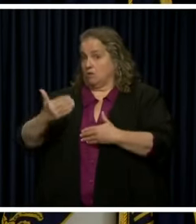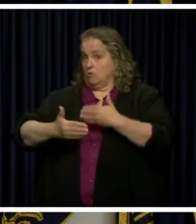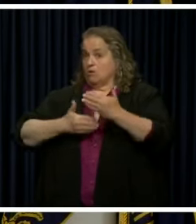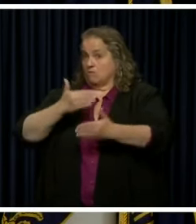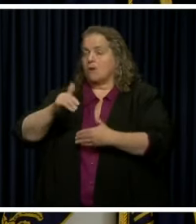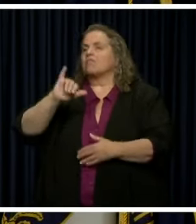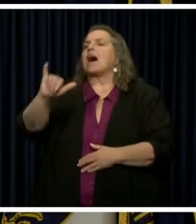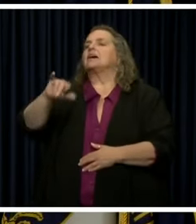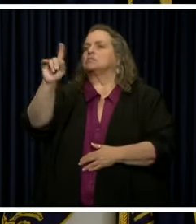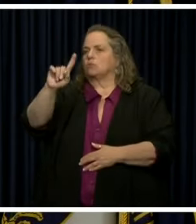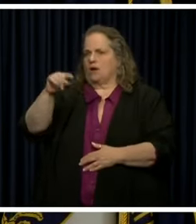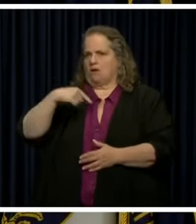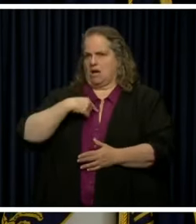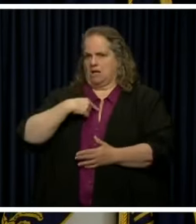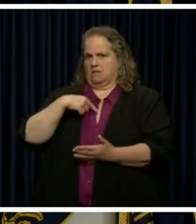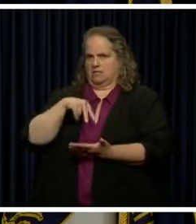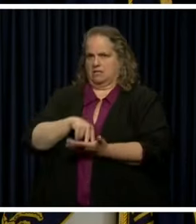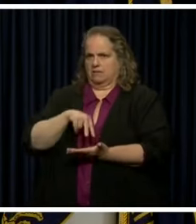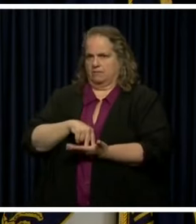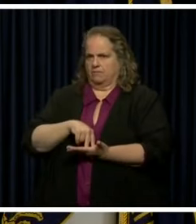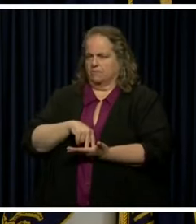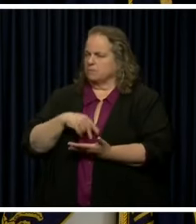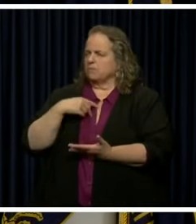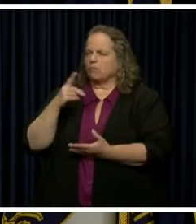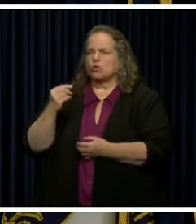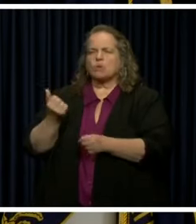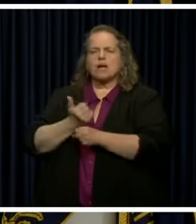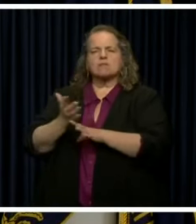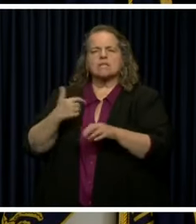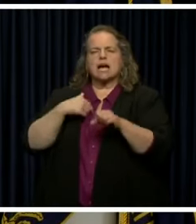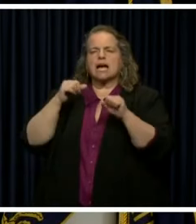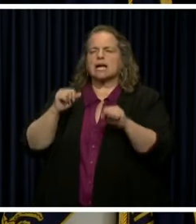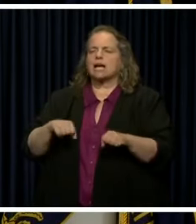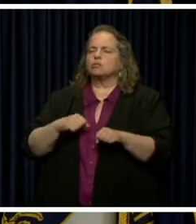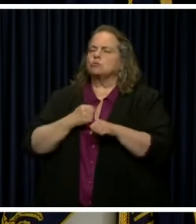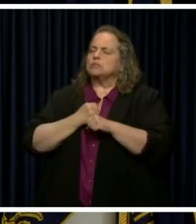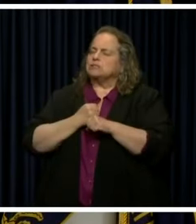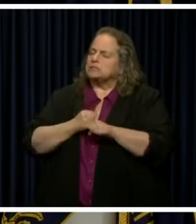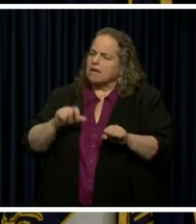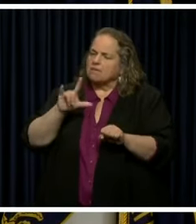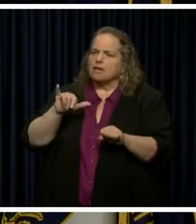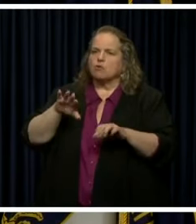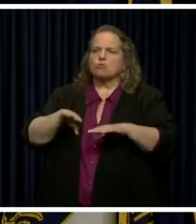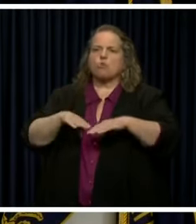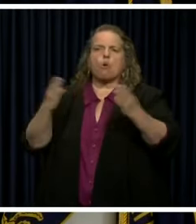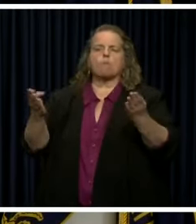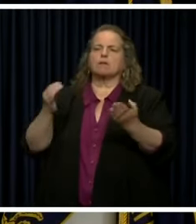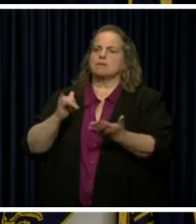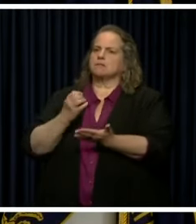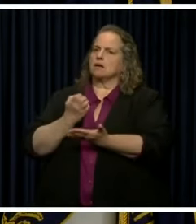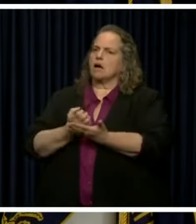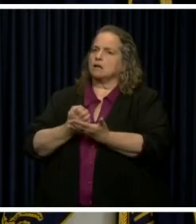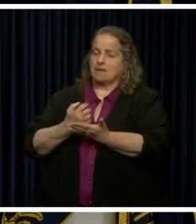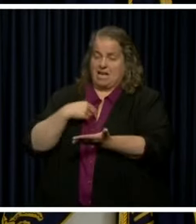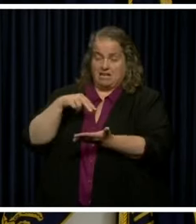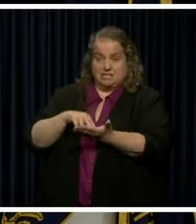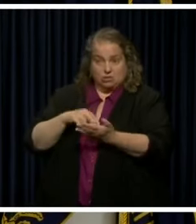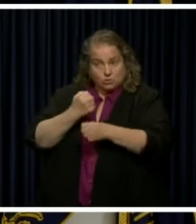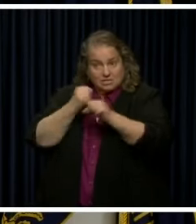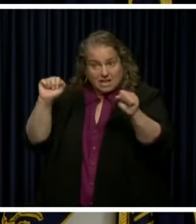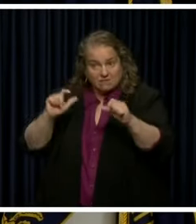I stand. So I'm going to do everything I can to safely reopen this economy. but I stand with trying to save